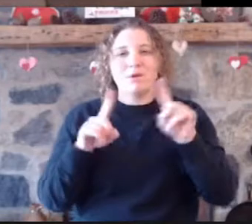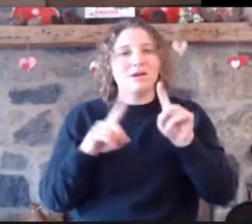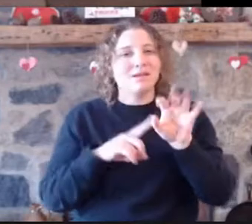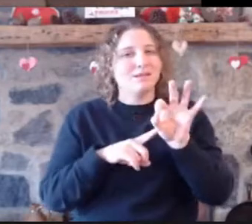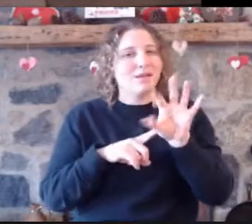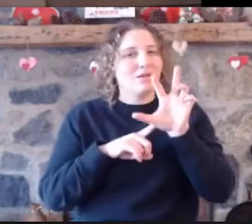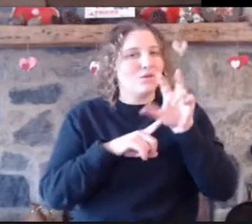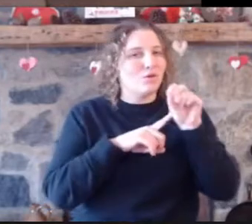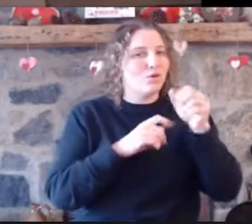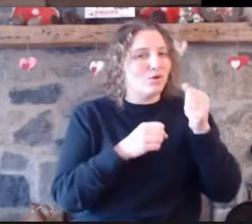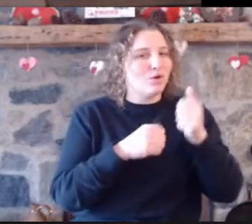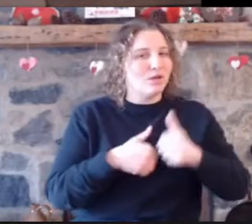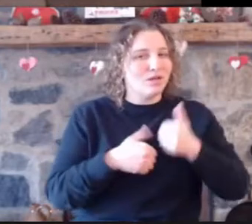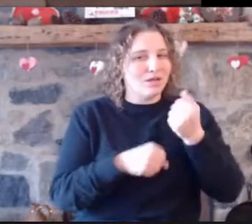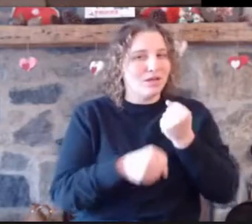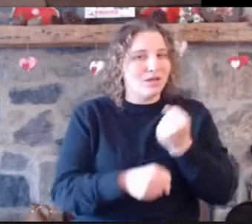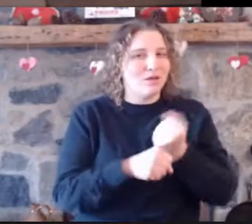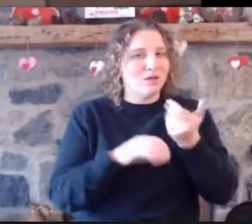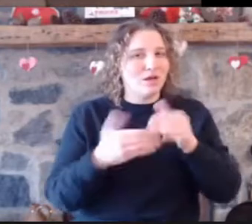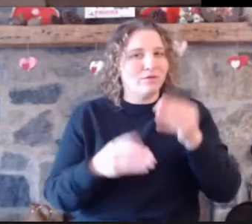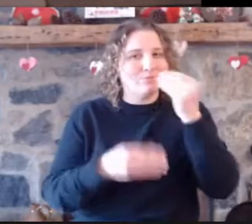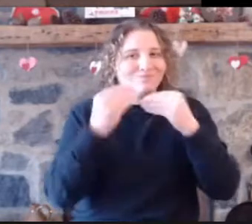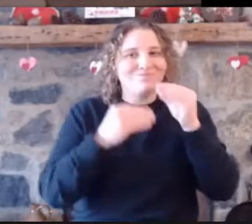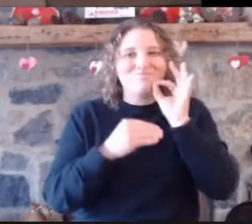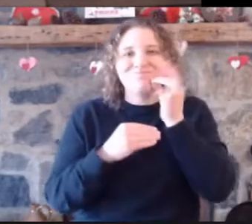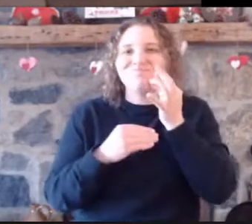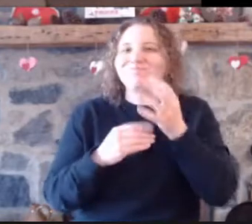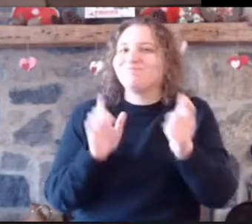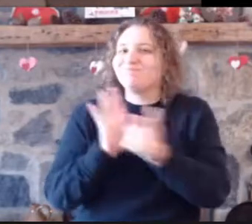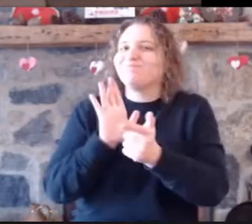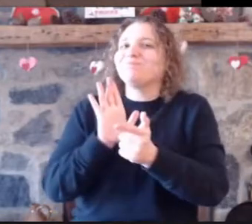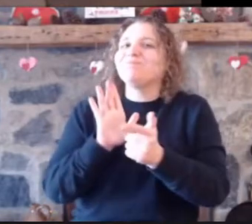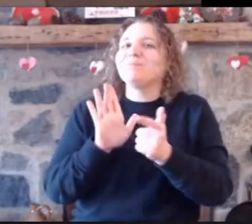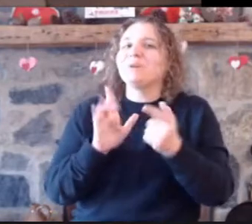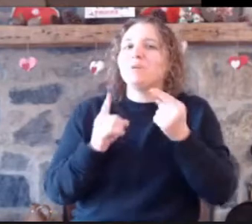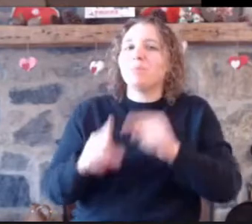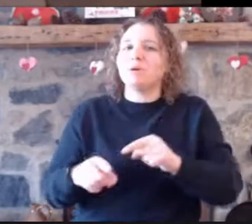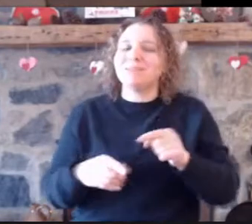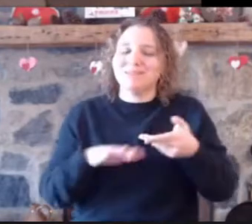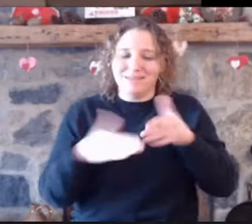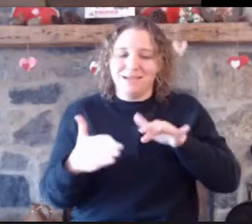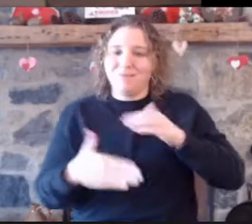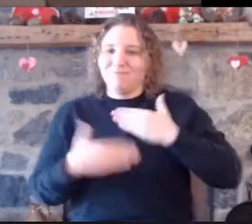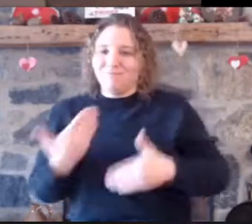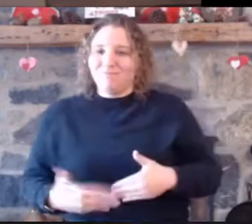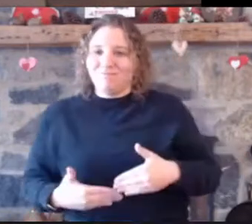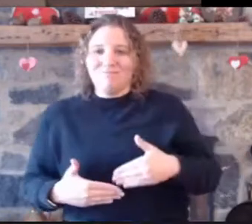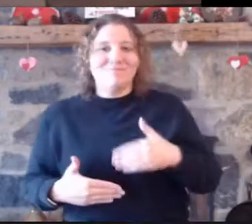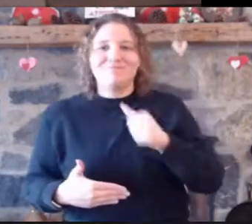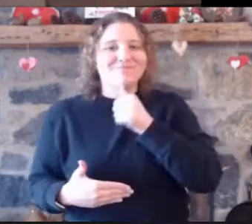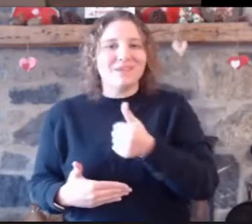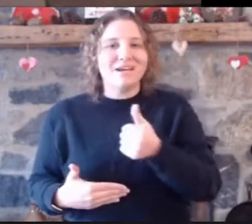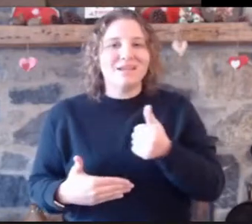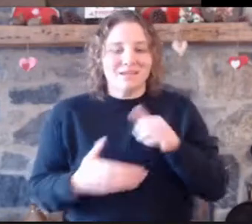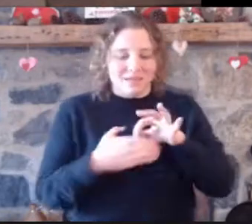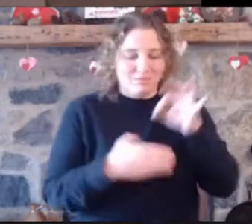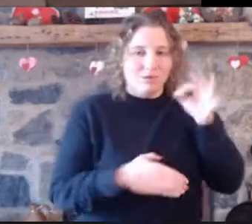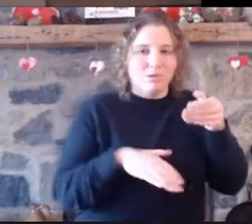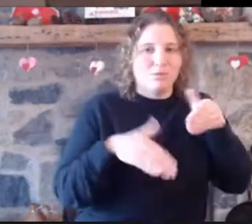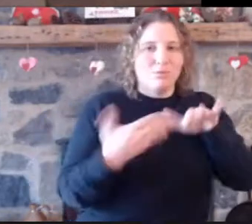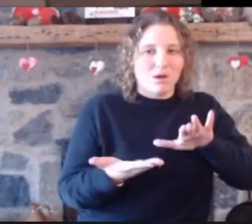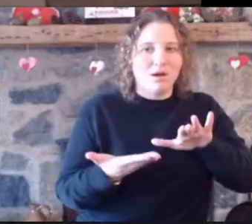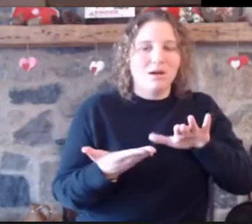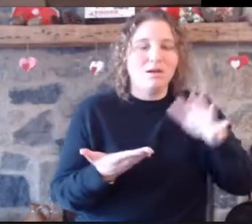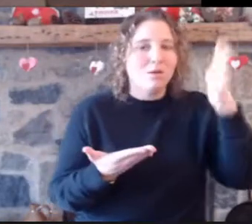years. He still knows who he is. So what died in Adam is he died spiritually. And this is why when Nicodemus came